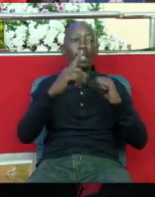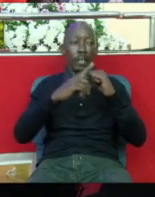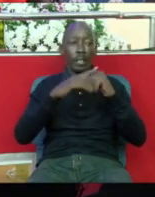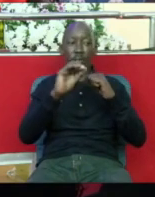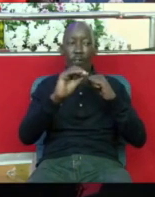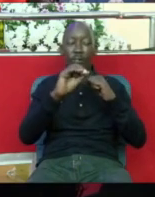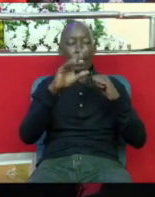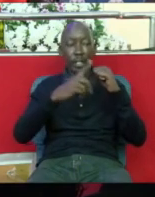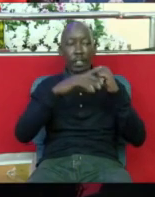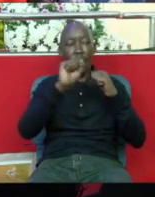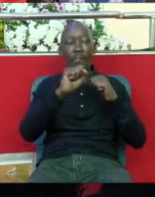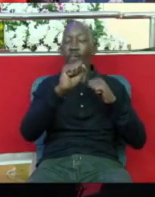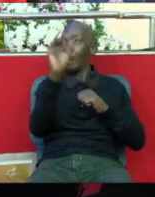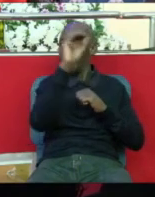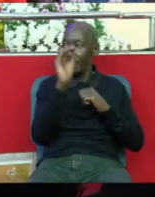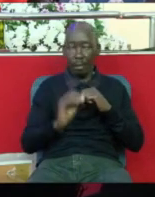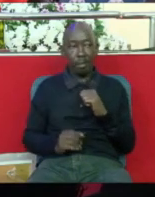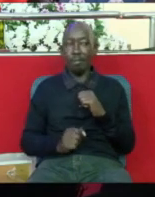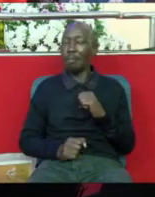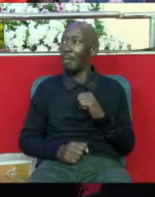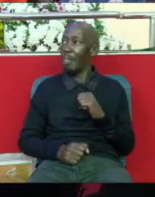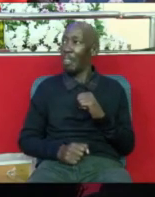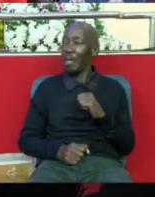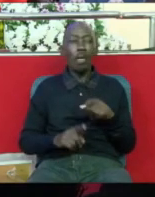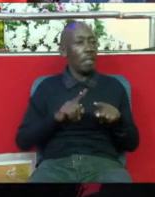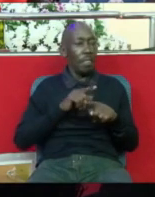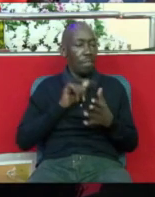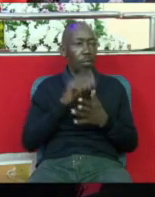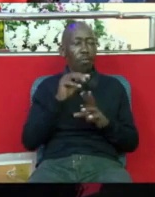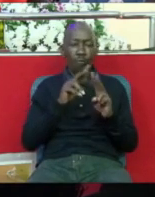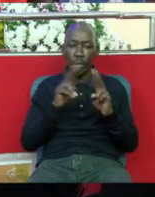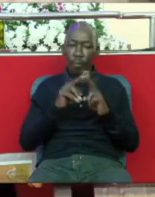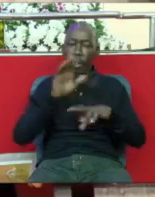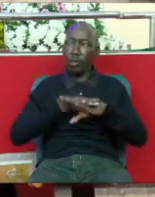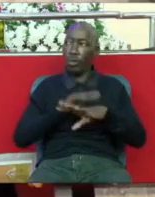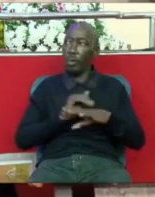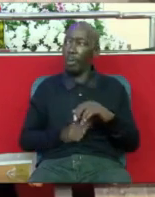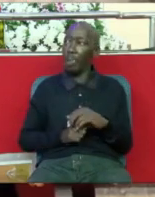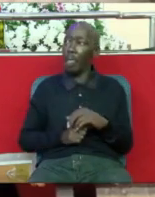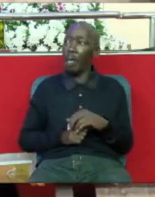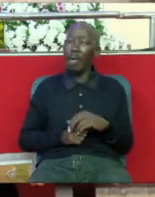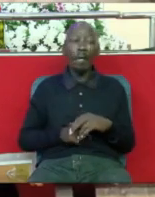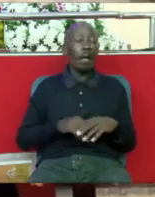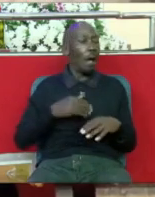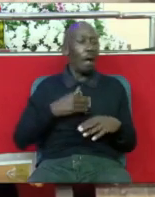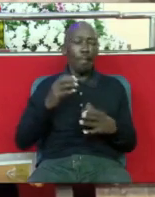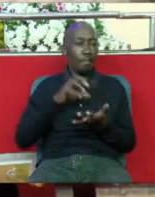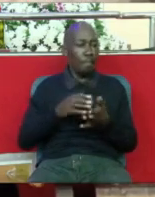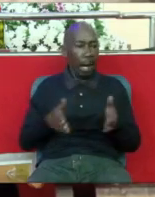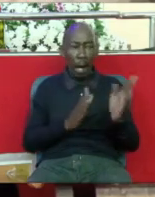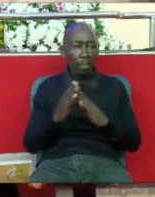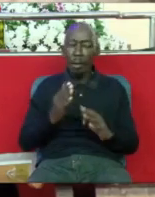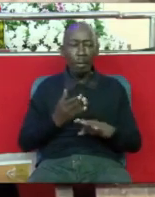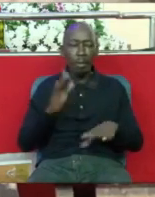Akafika 65 asilimia. That was very good. Hilo lilikuwa jambo nzuri sana. It's a path that never been before. Ni njia